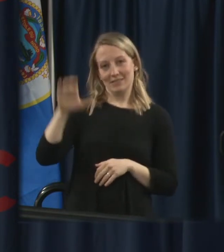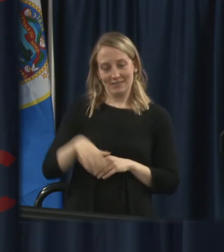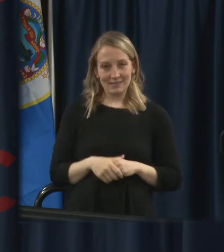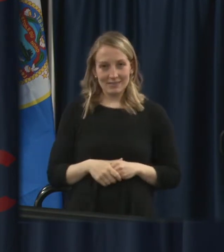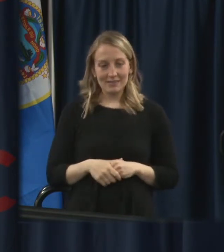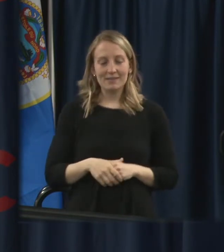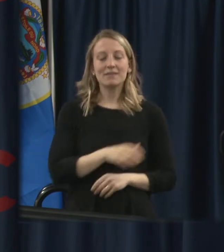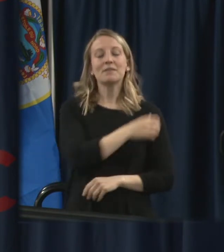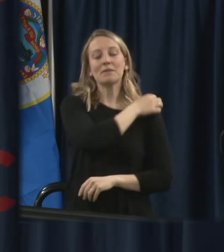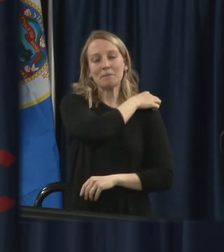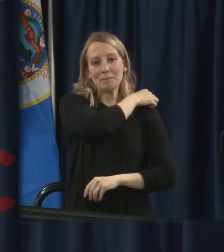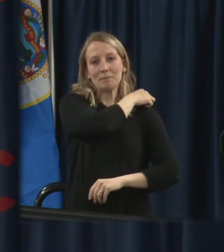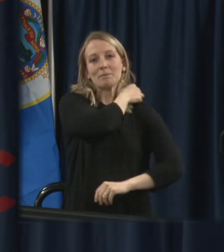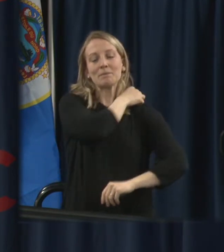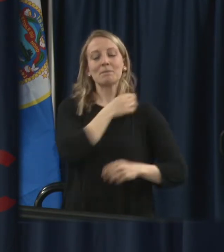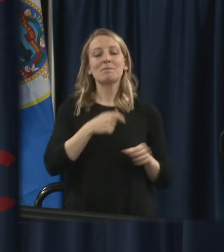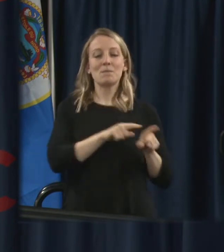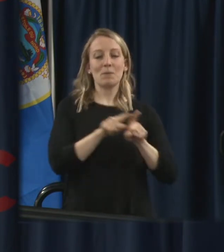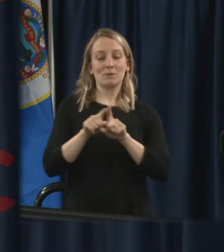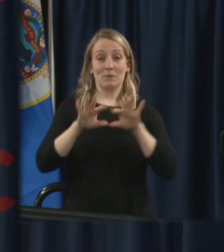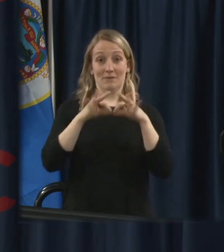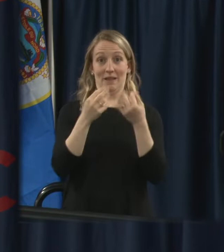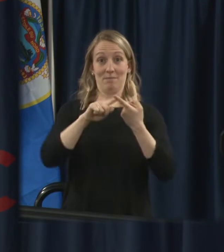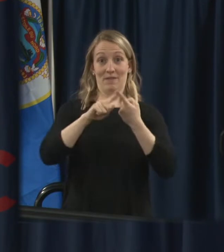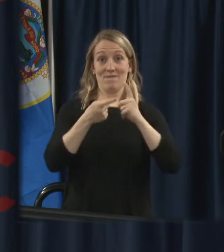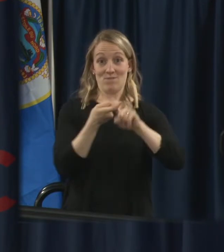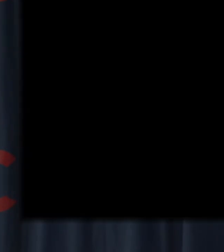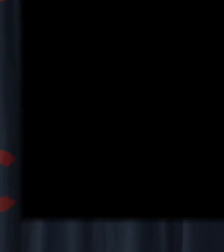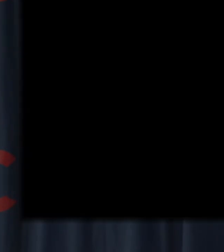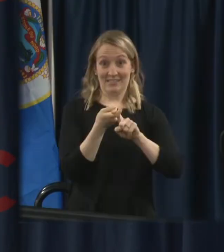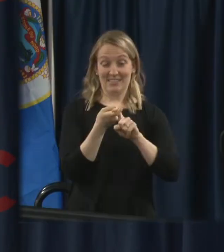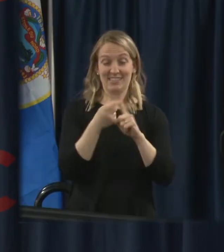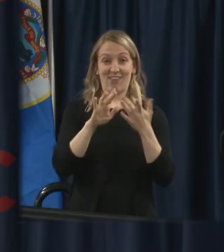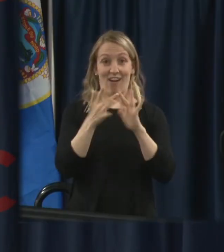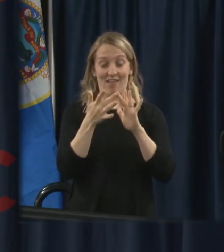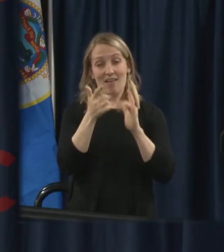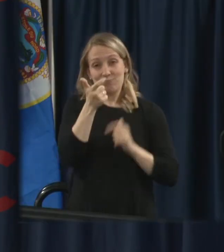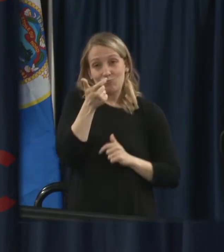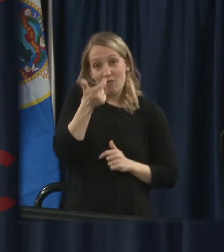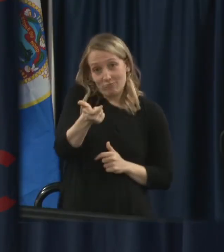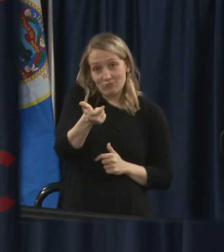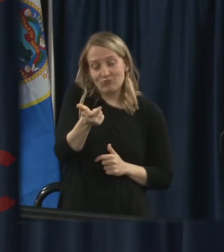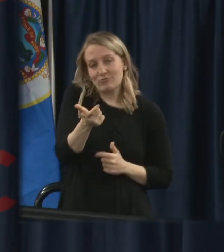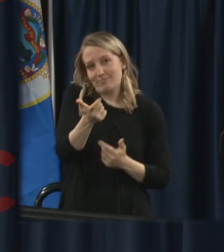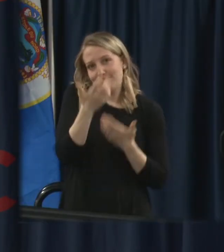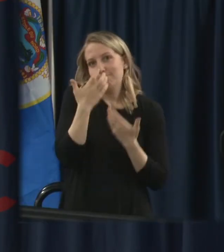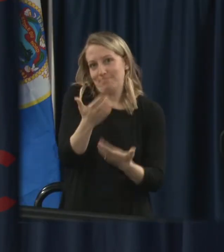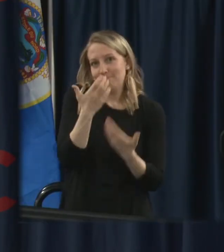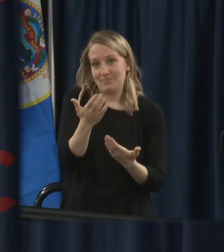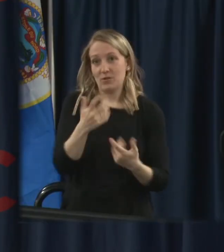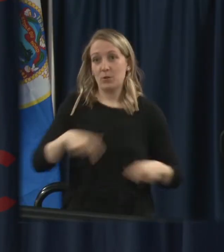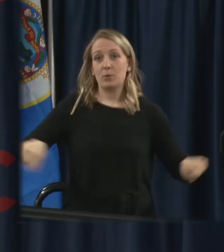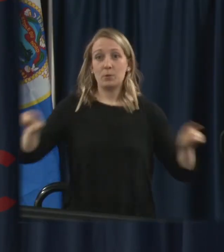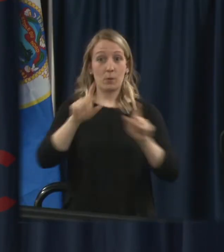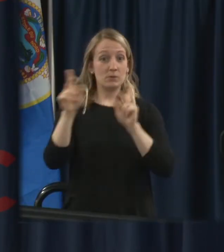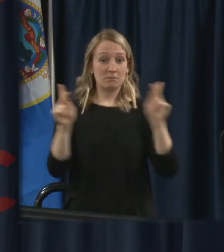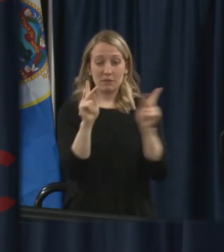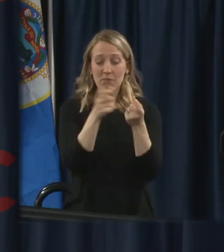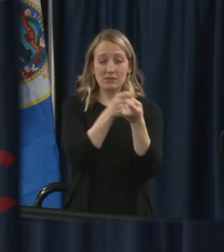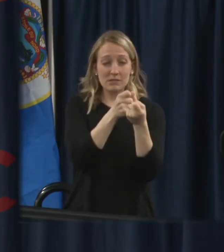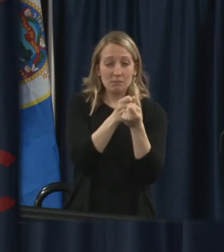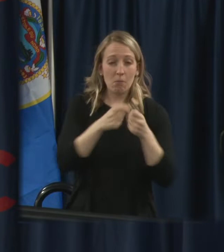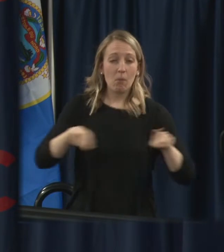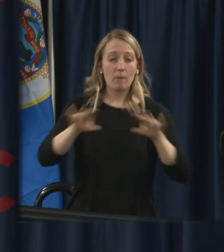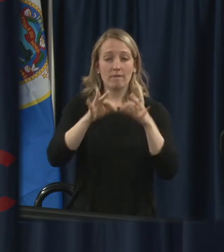would also like to welcome the family and friends viewing this graduation online, for if it weren't for those people who stood by you and supported